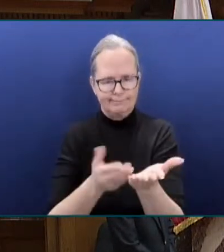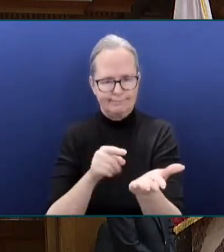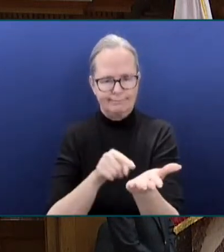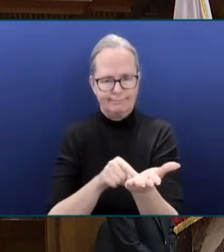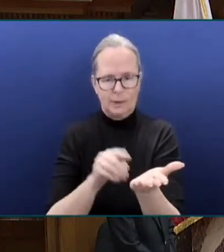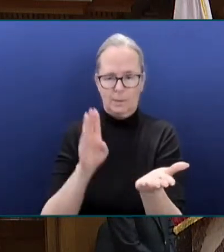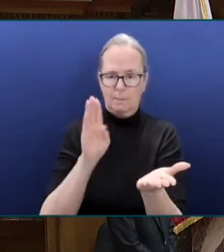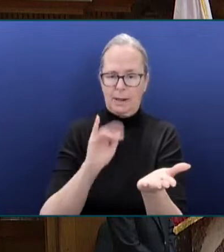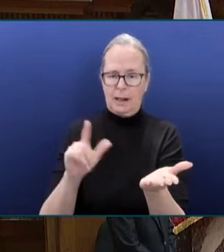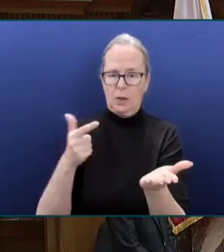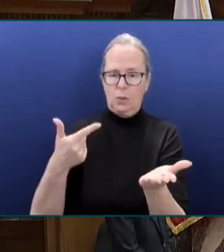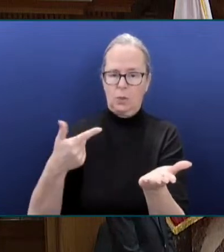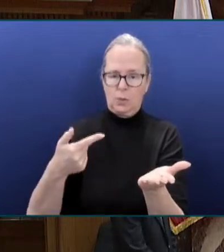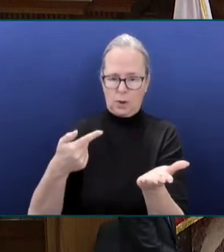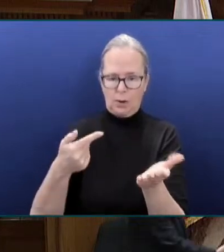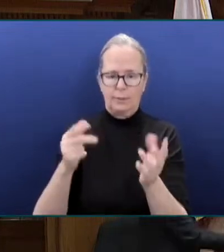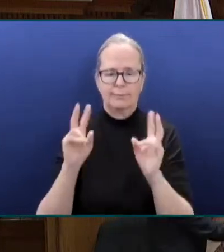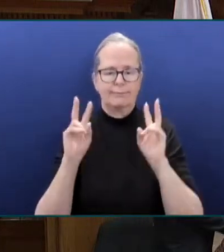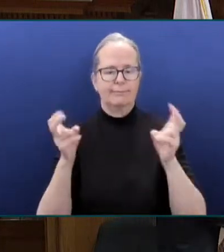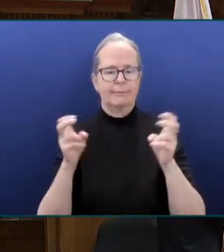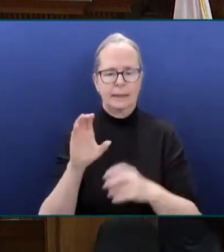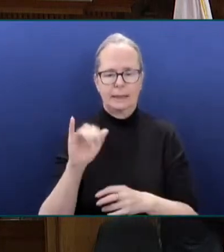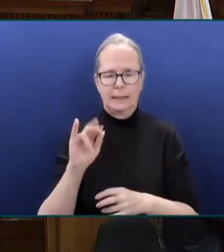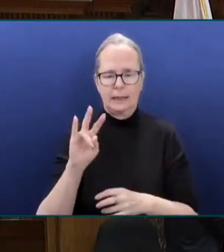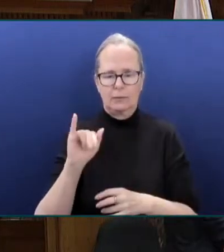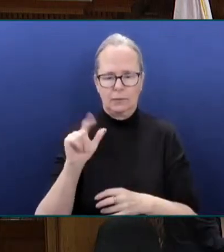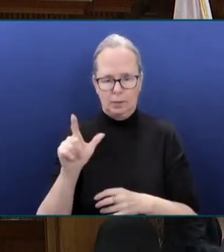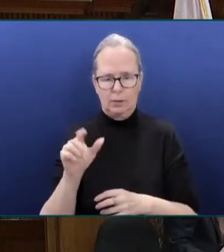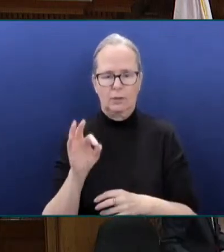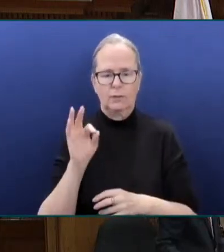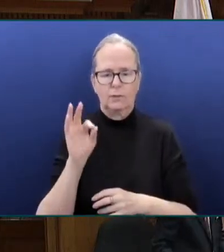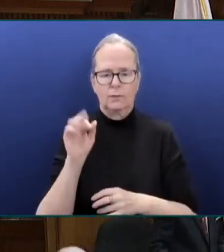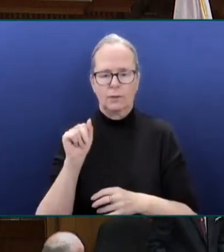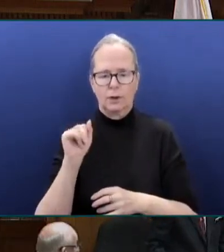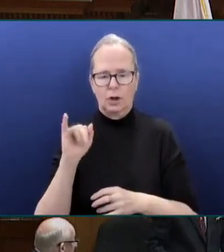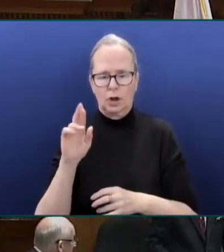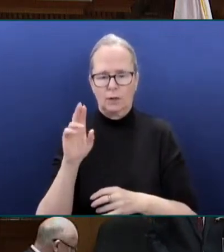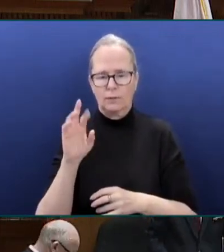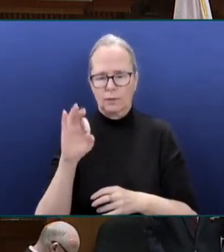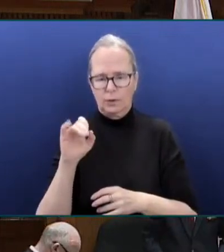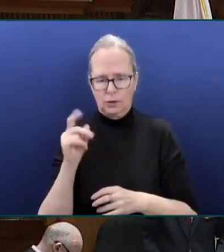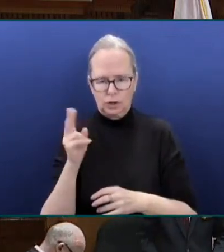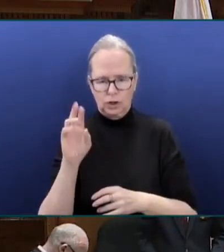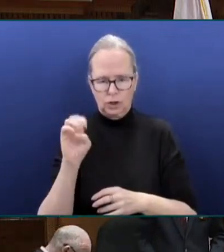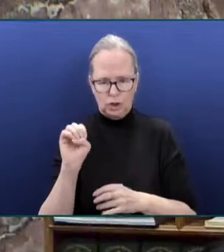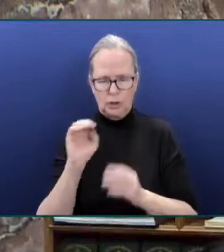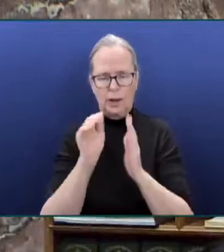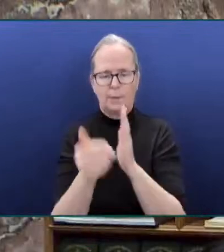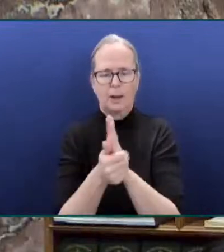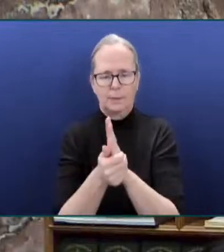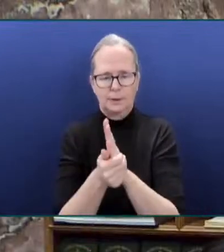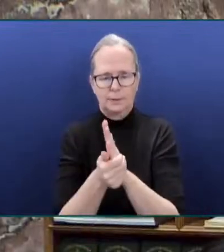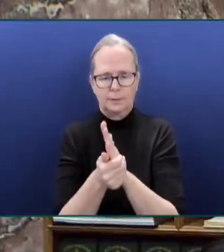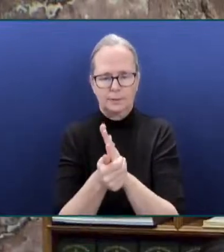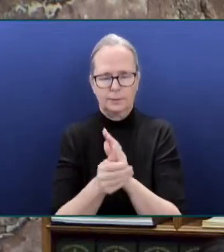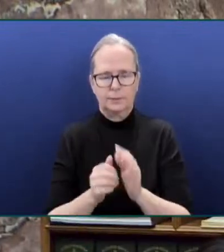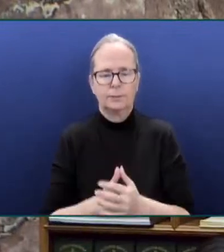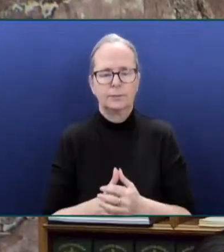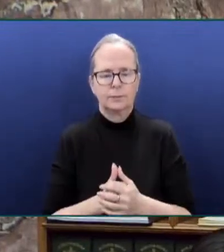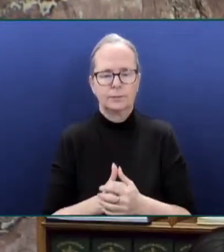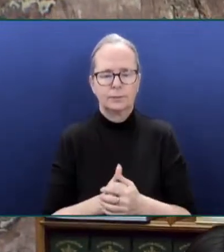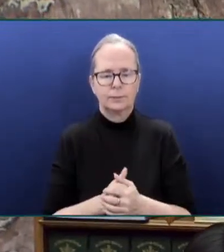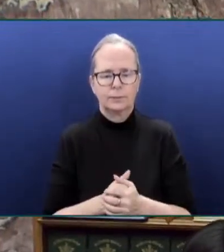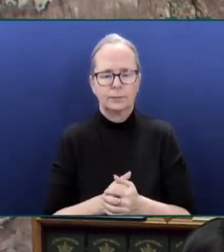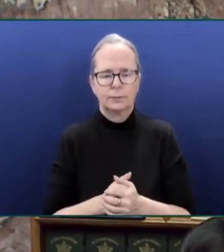number 21, and recommend the same to the Legislative Assembly. Minister. Thank you, Honourable Speaker. I move that the bill be introduced and